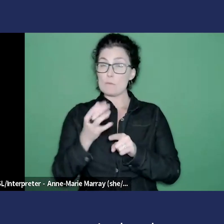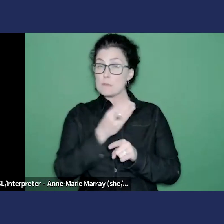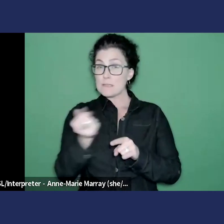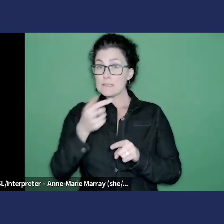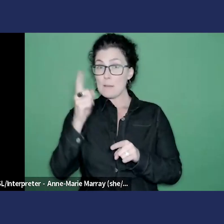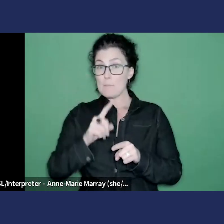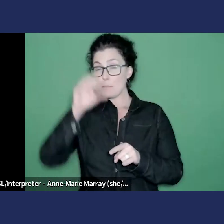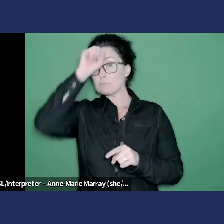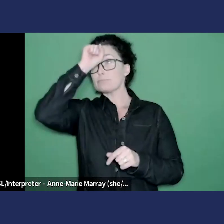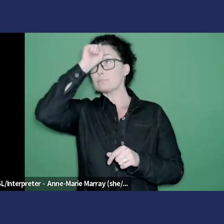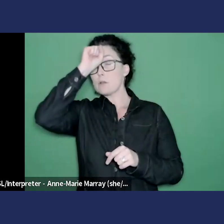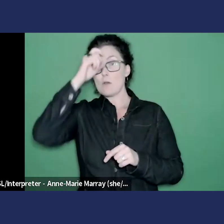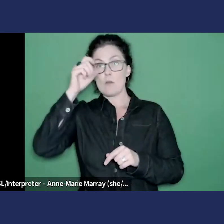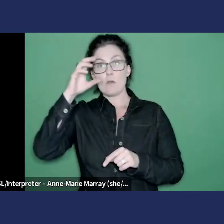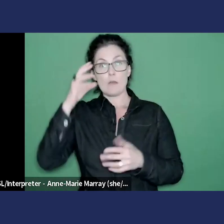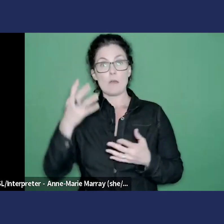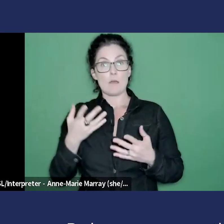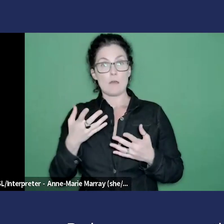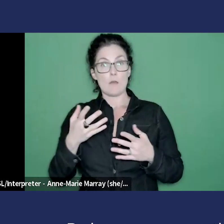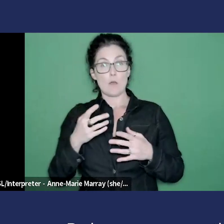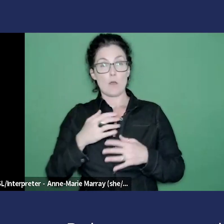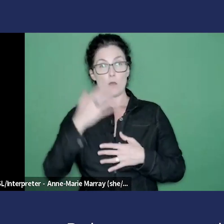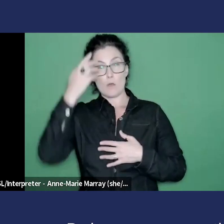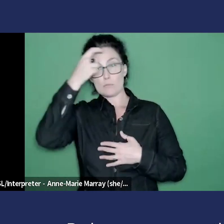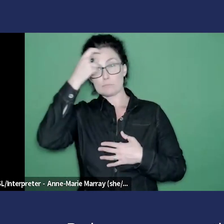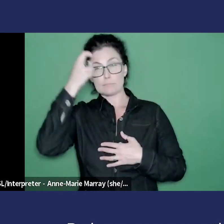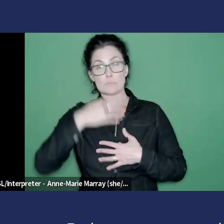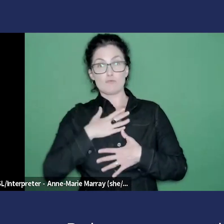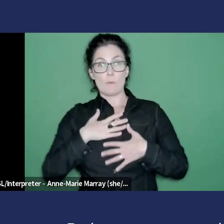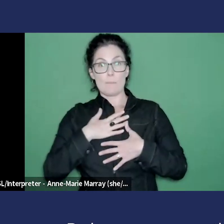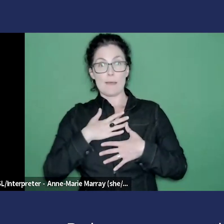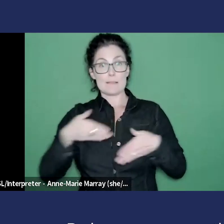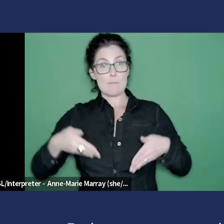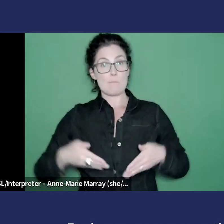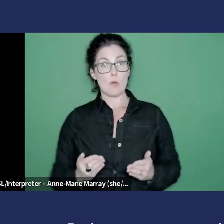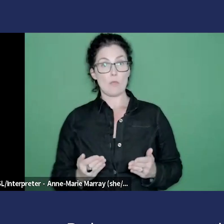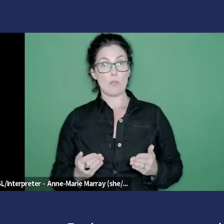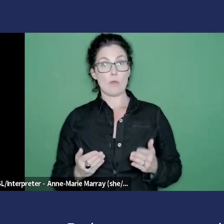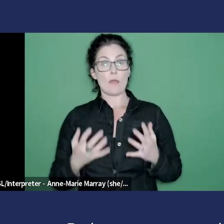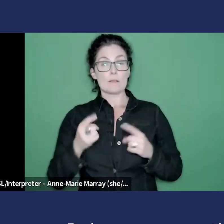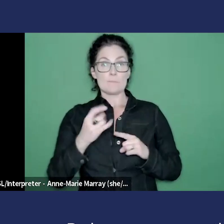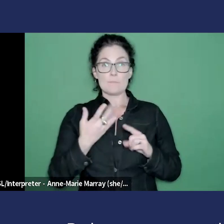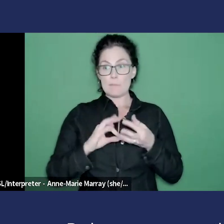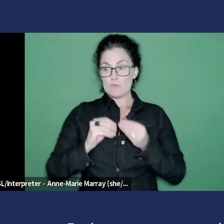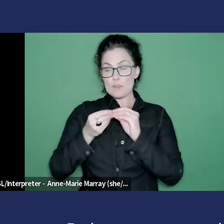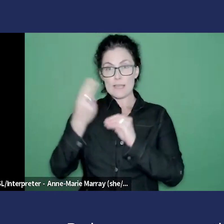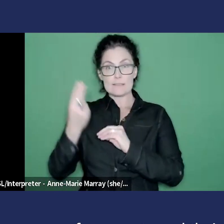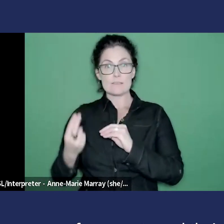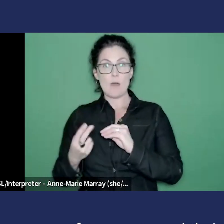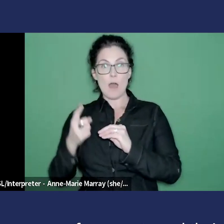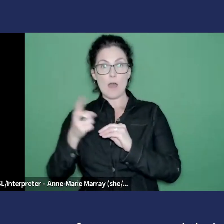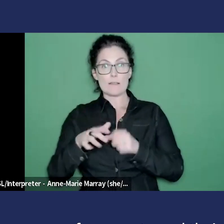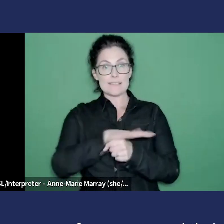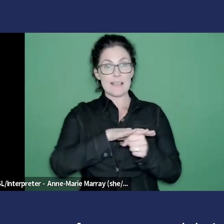traumatic birth, and, you know, perhaps once a month or every quarter offer a creative art session in the early year settings